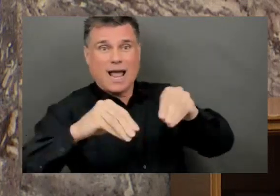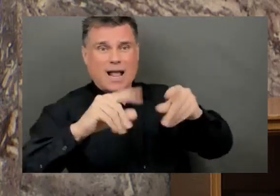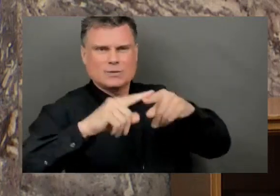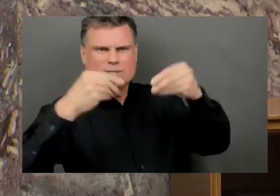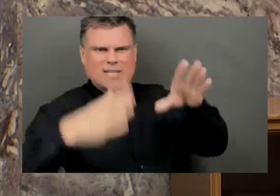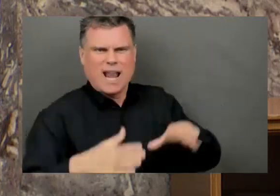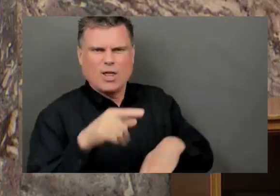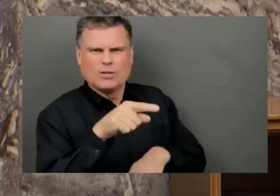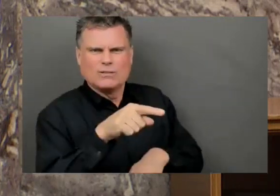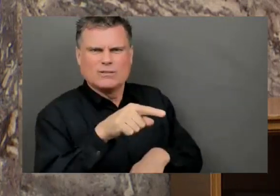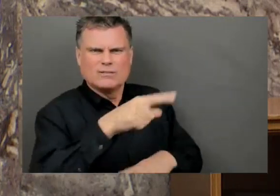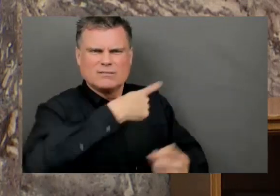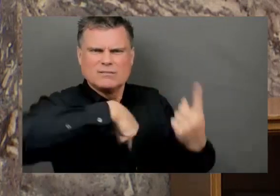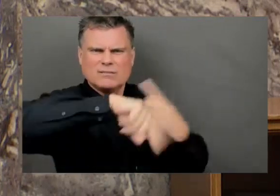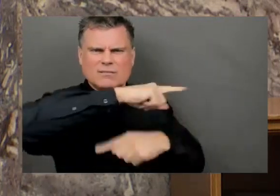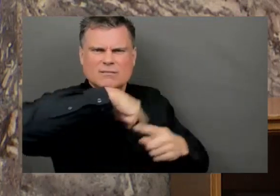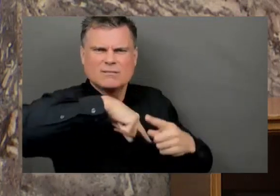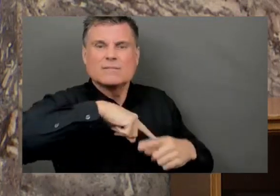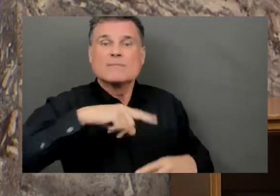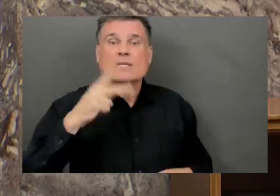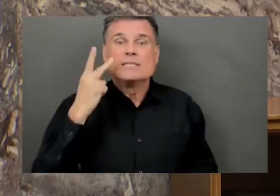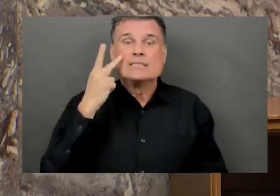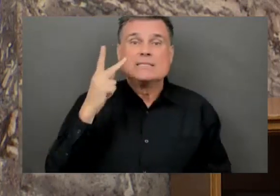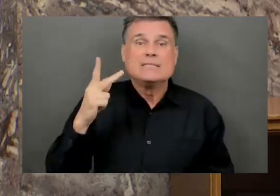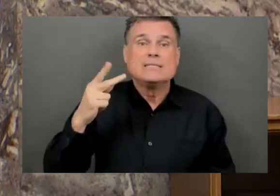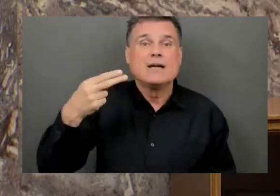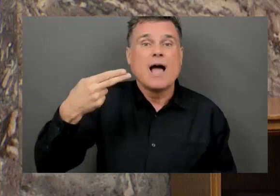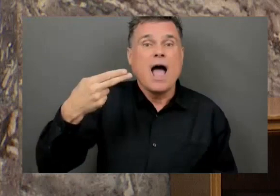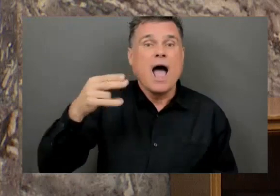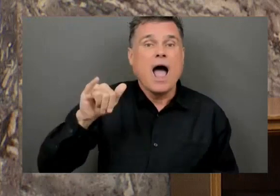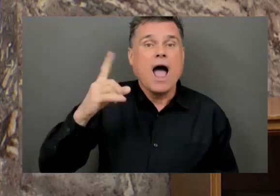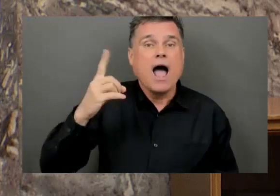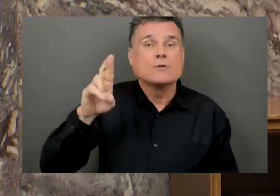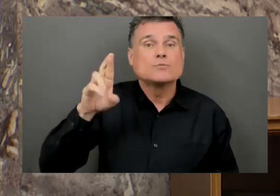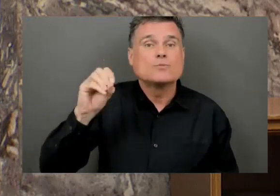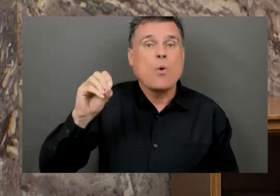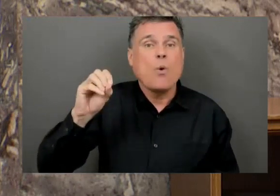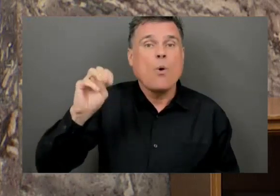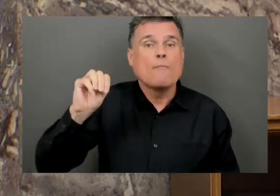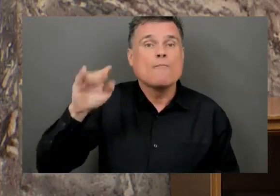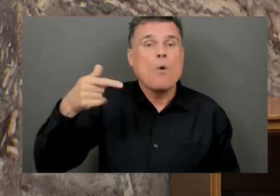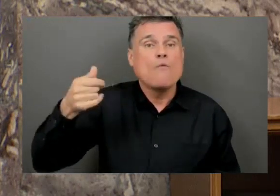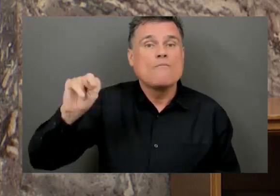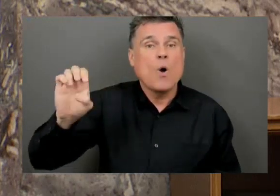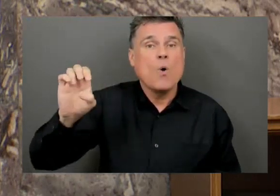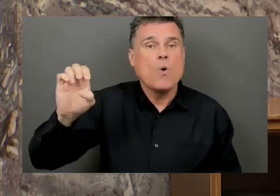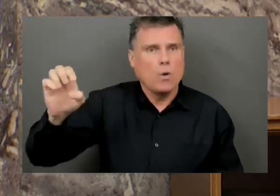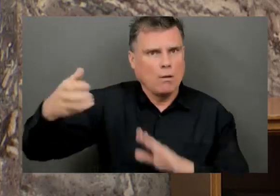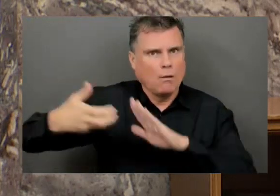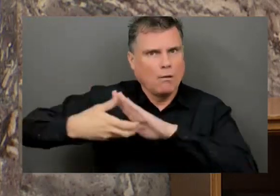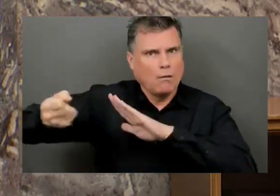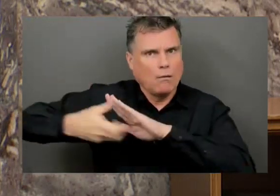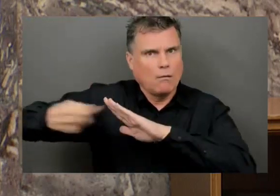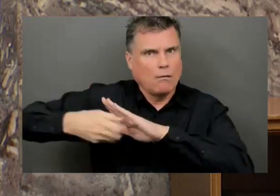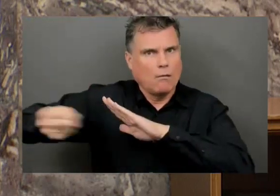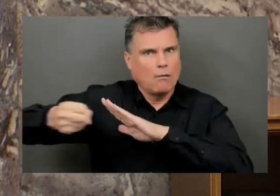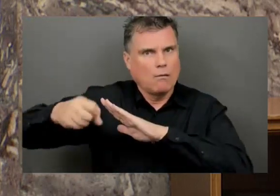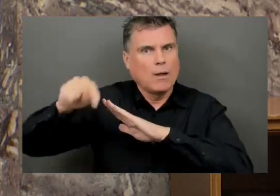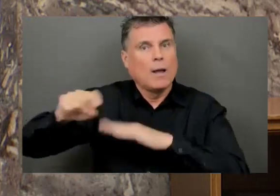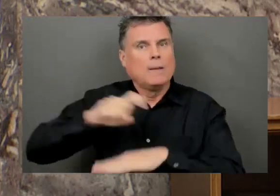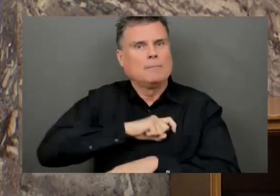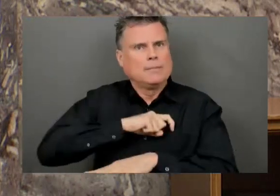hydromorphone seizures, and the Auditor General issues scathing audits exposing the NDP's glaring oversight